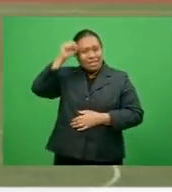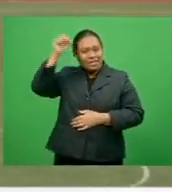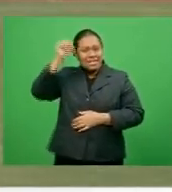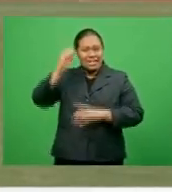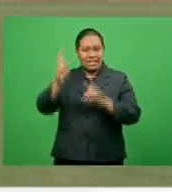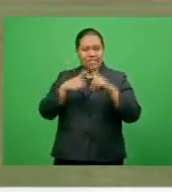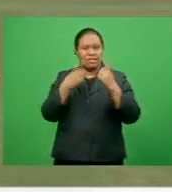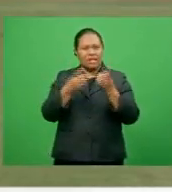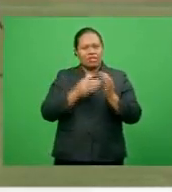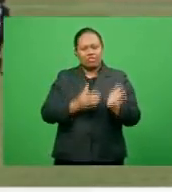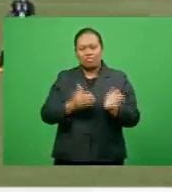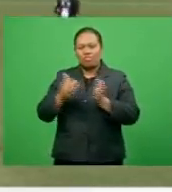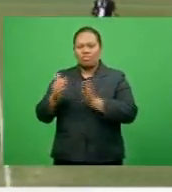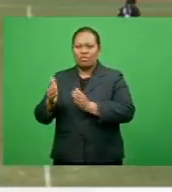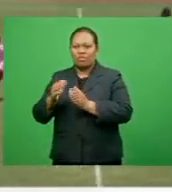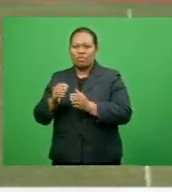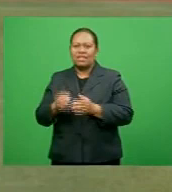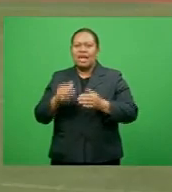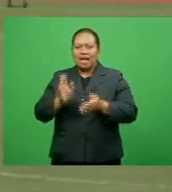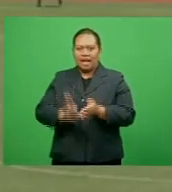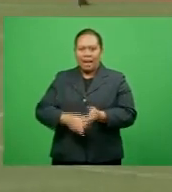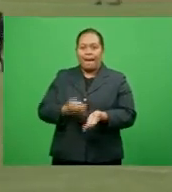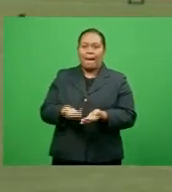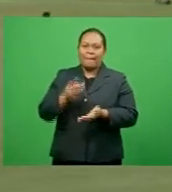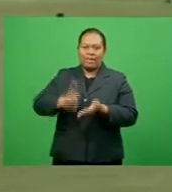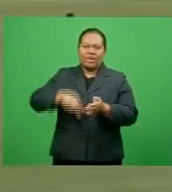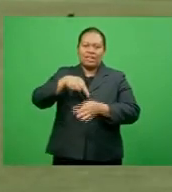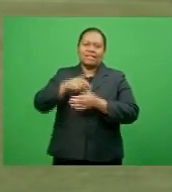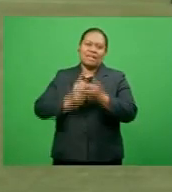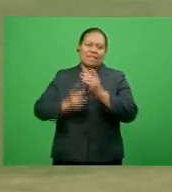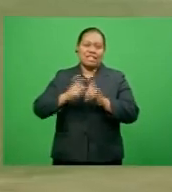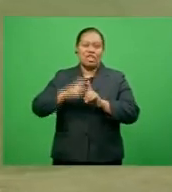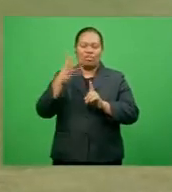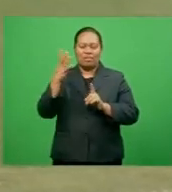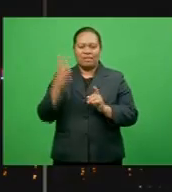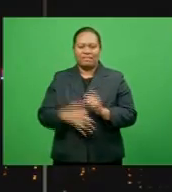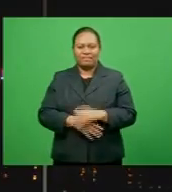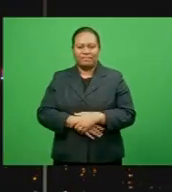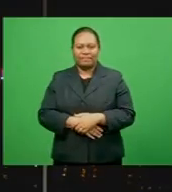now be moved to the Uprising Sports Grounds in Pacific Harbour.